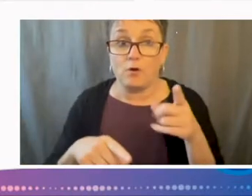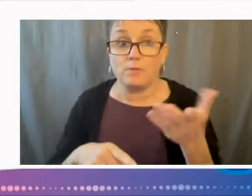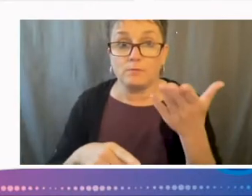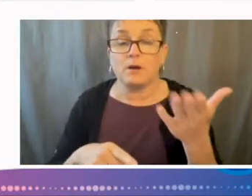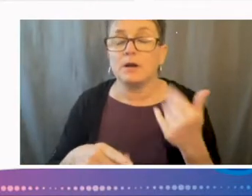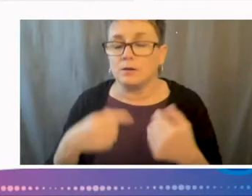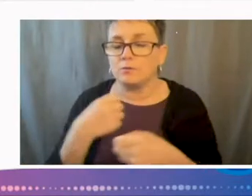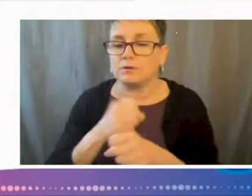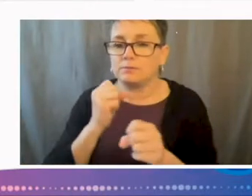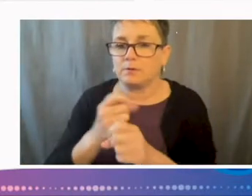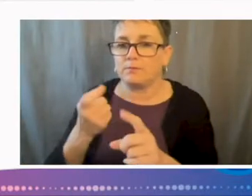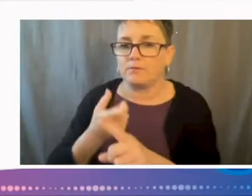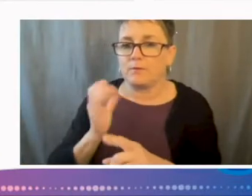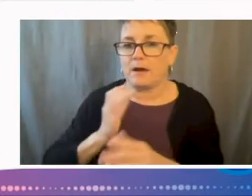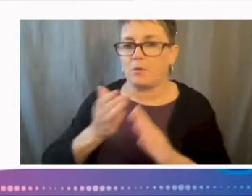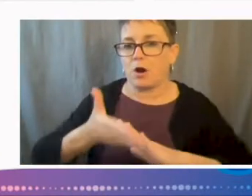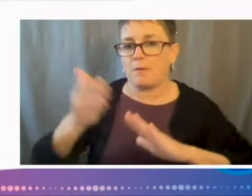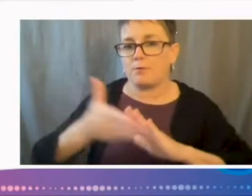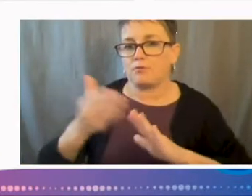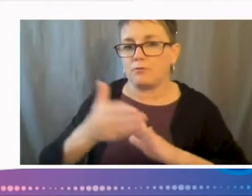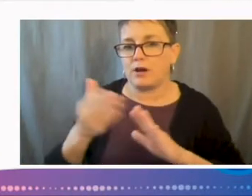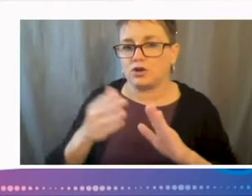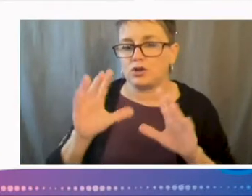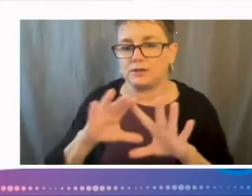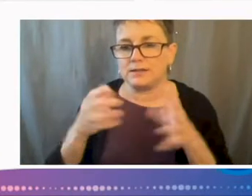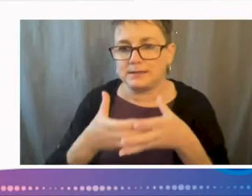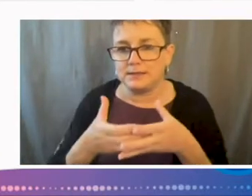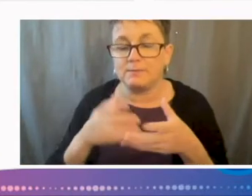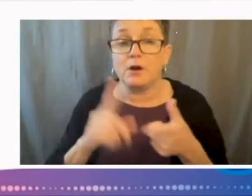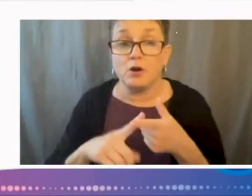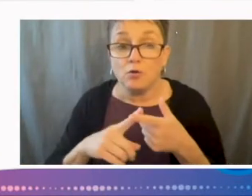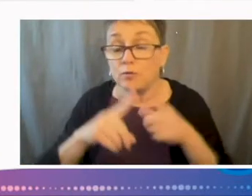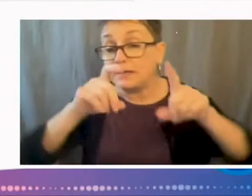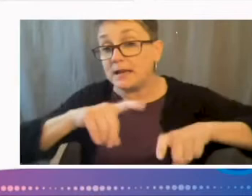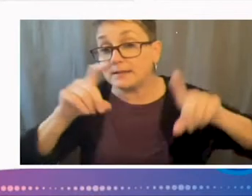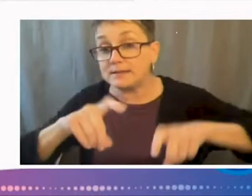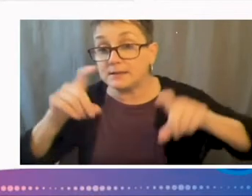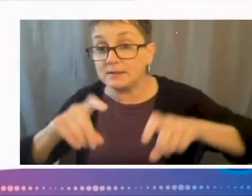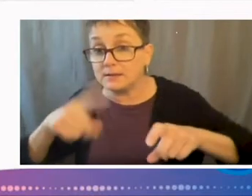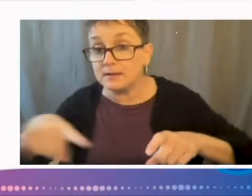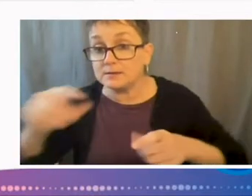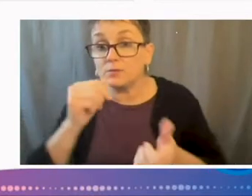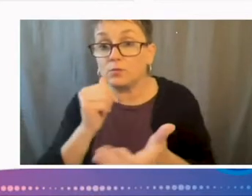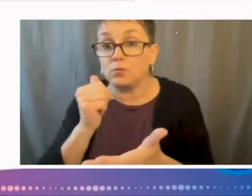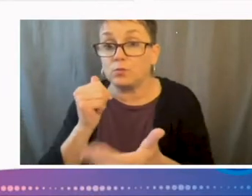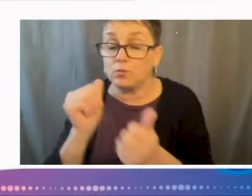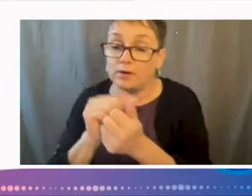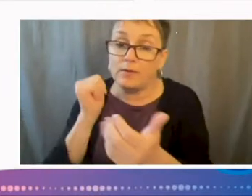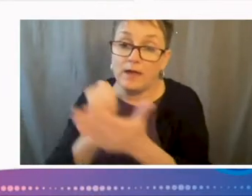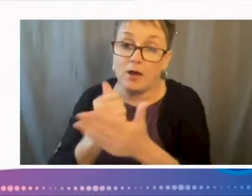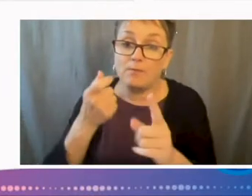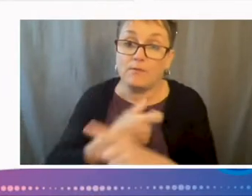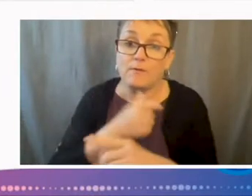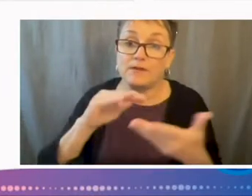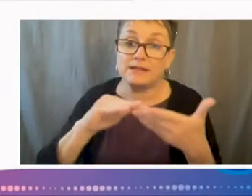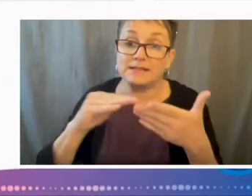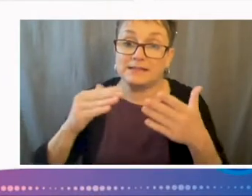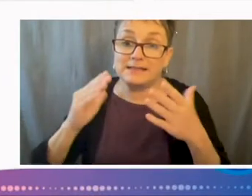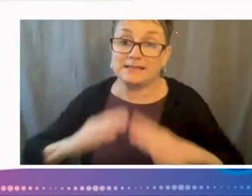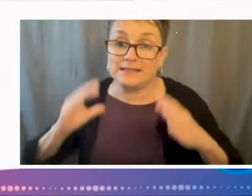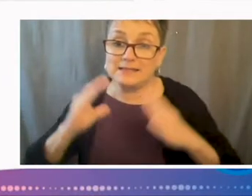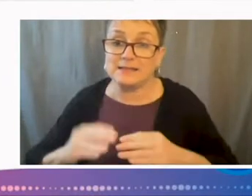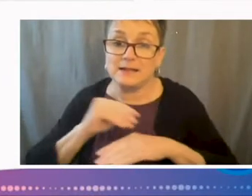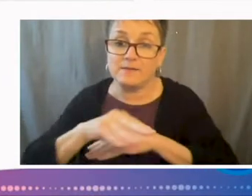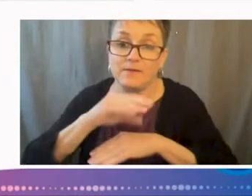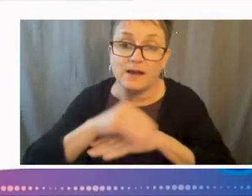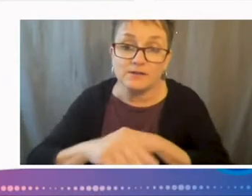team. We piloted this form and new process with the help of the Citizens Advisory Committee, the National Federation for the Blind